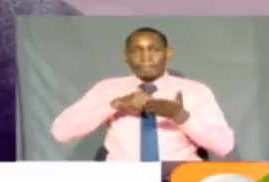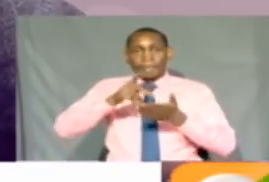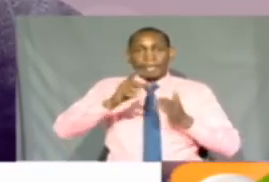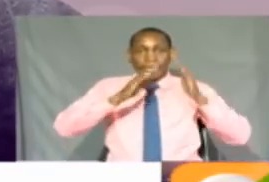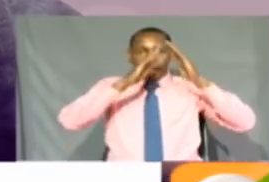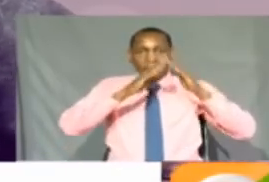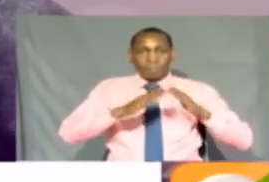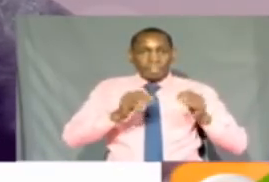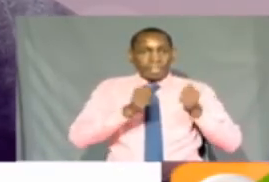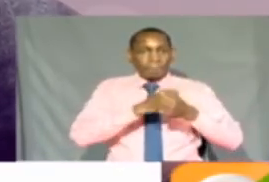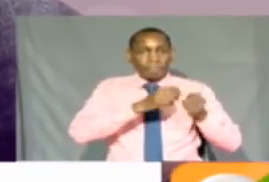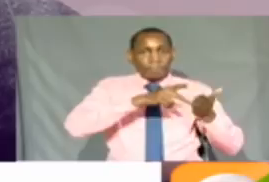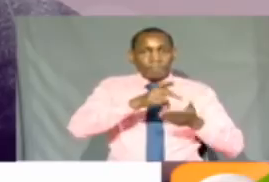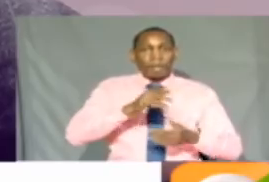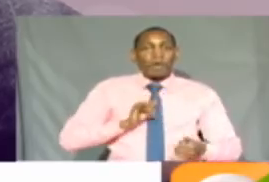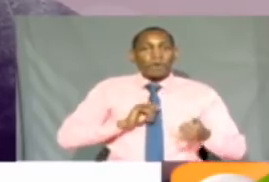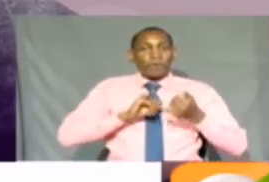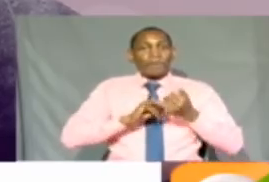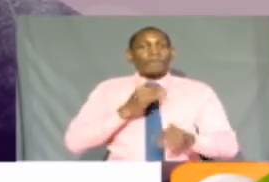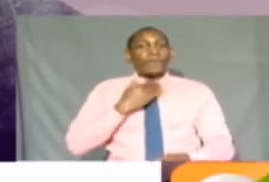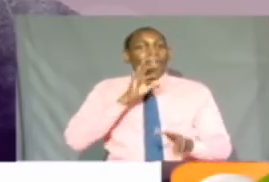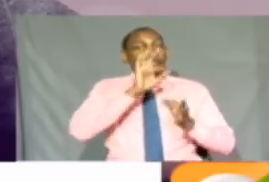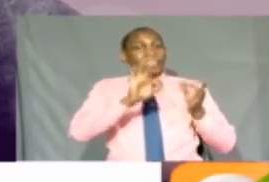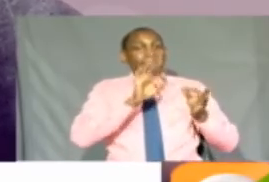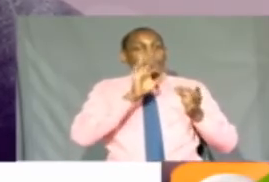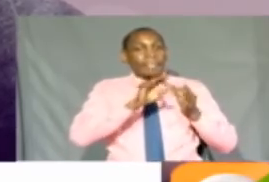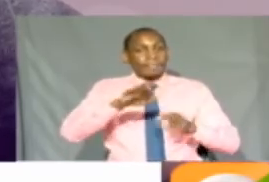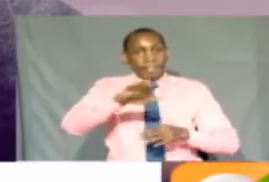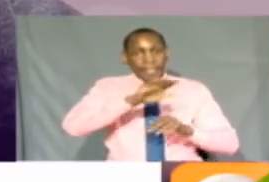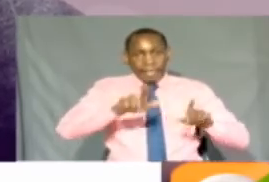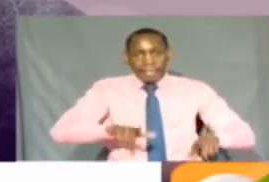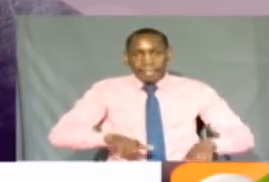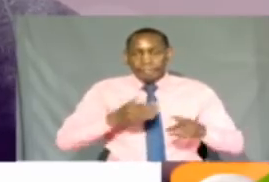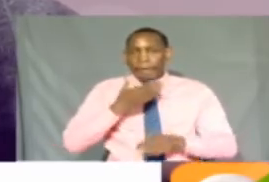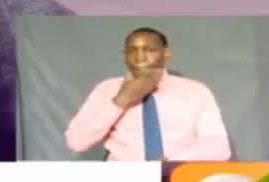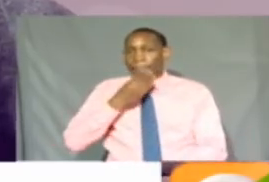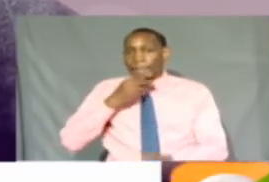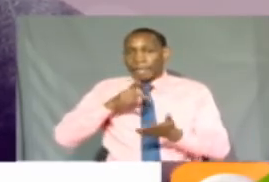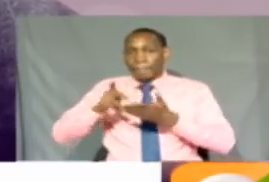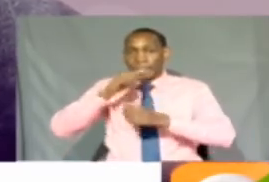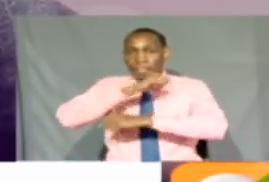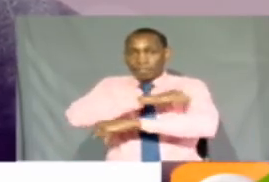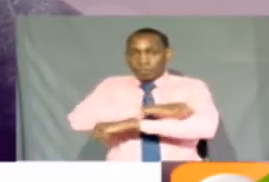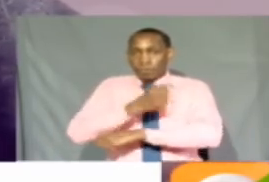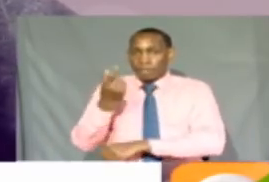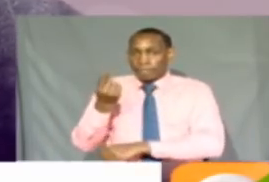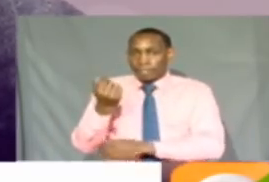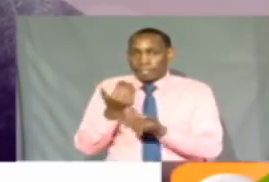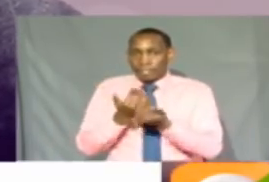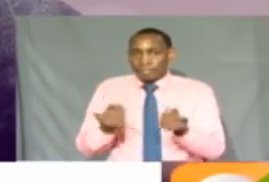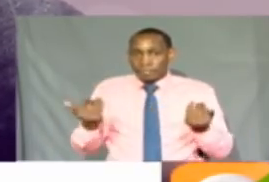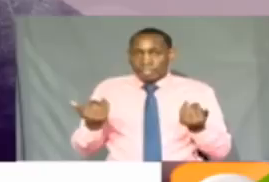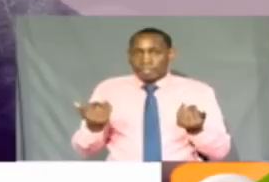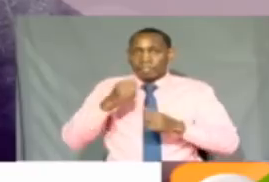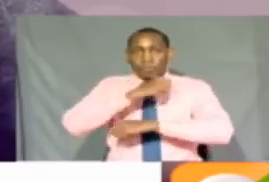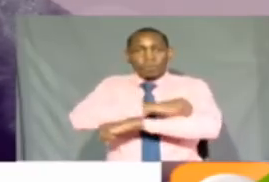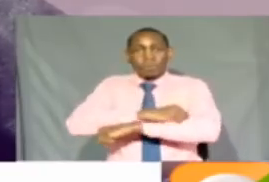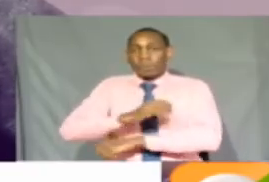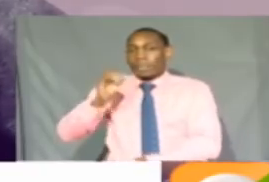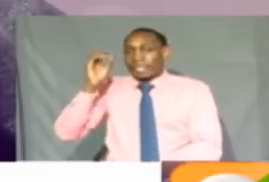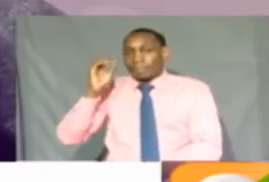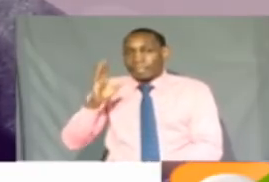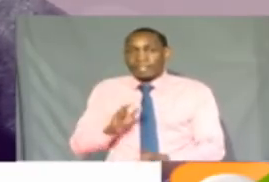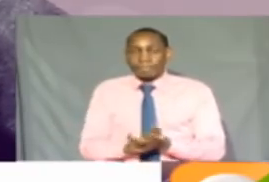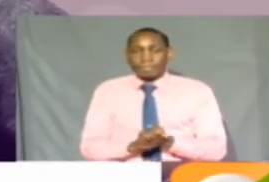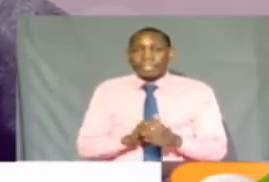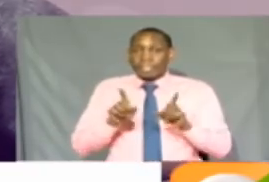afford because their wives want to live in certain places. Men paying for school fees and kids, for their kids in schools, they can't afford because of